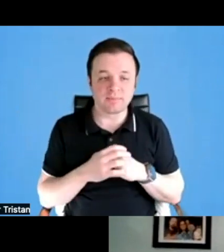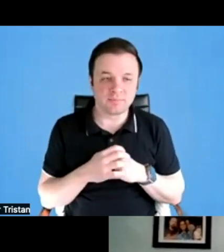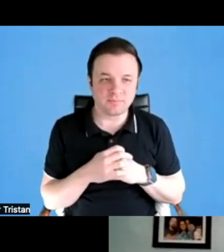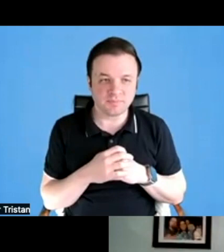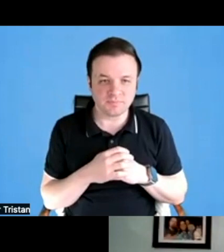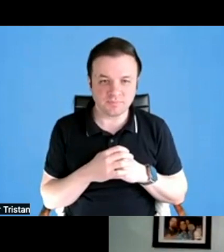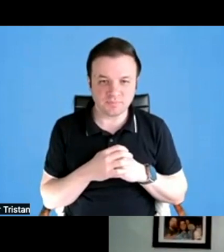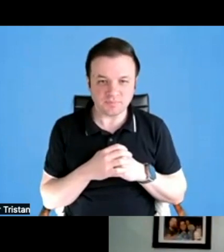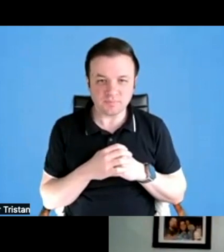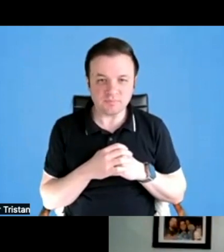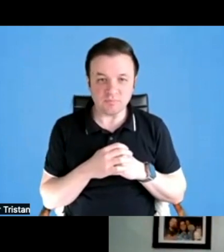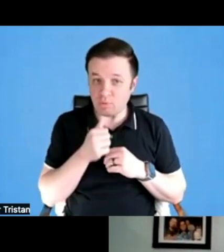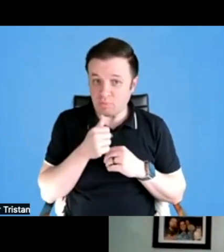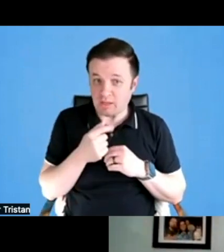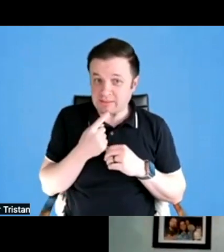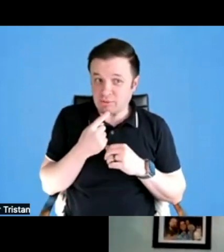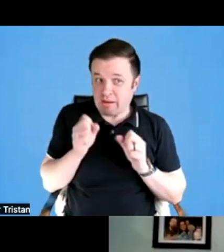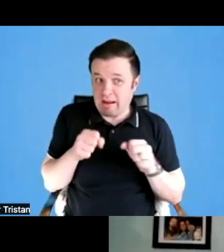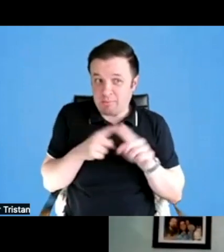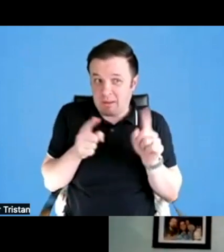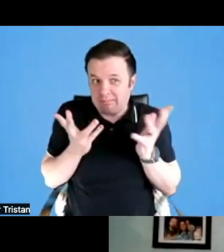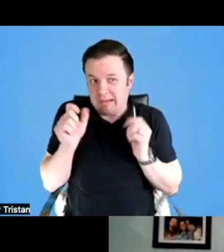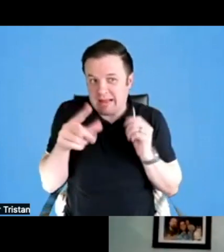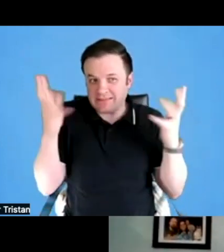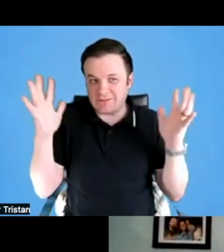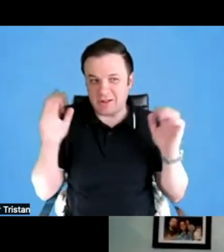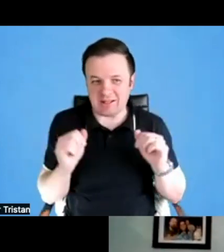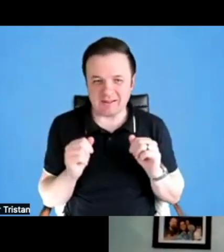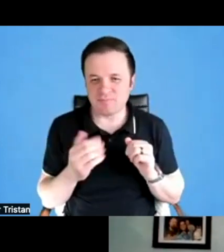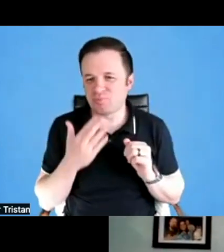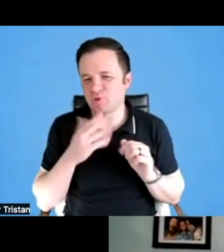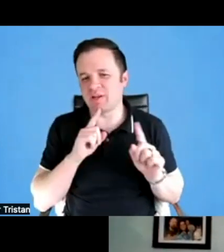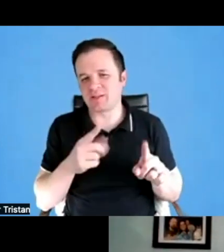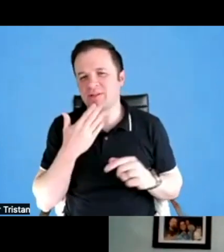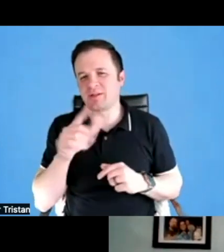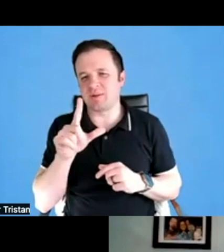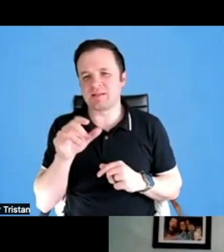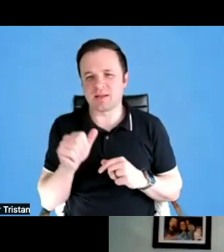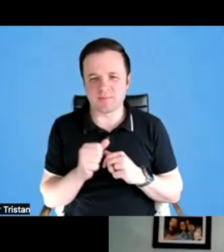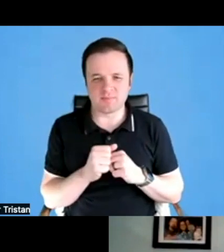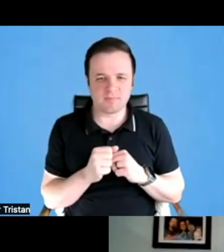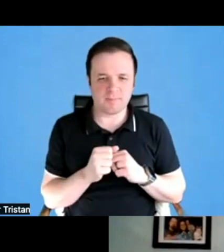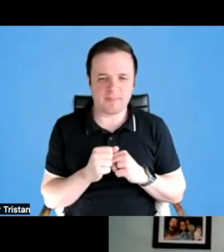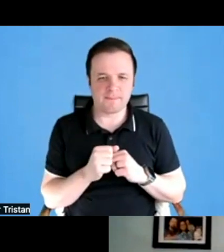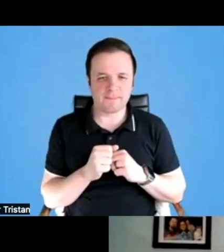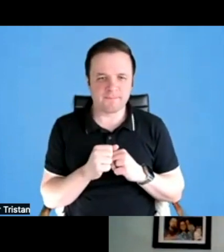I'm not saying you could, I'm just asking. That was a great answer. Thank you, Lisa. Terrific.